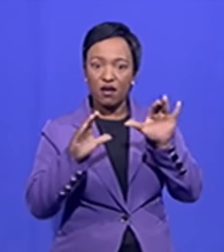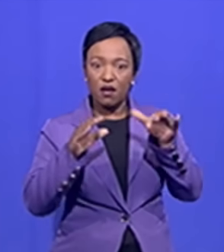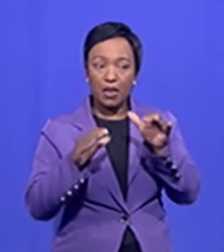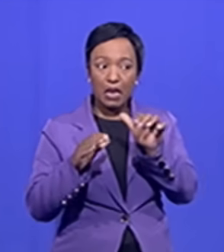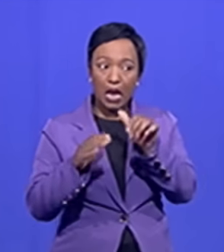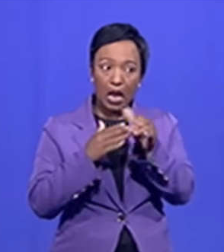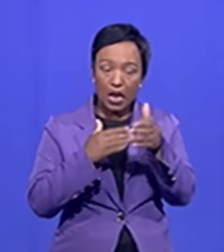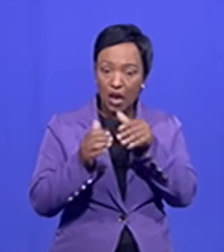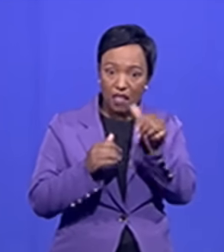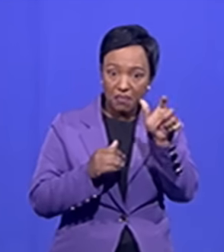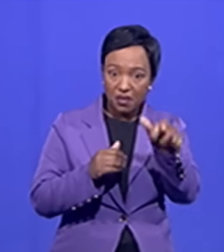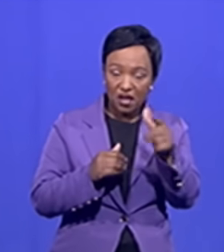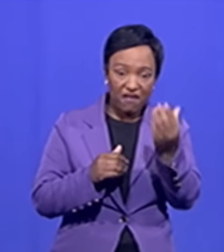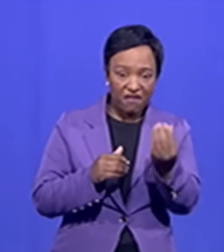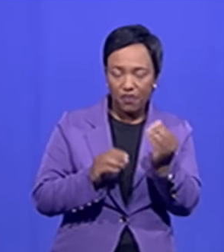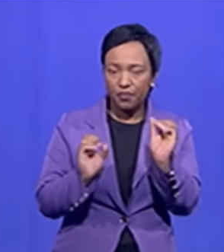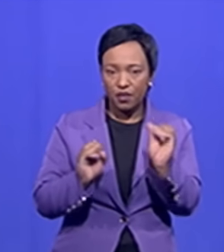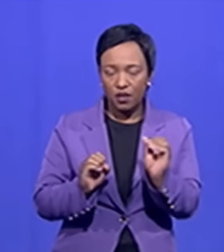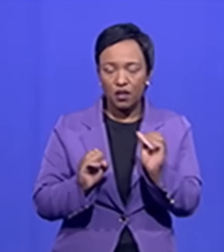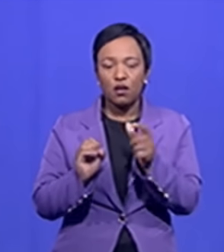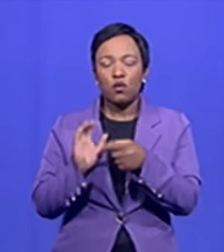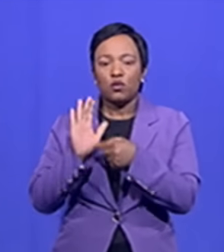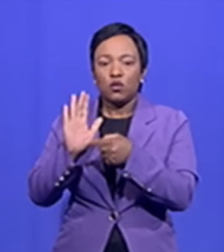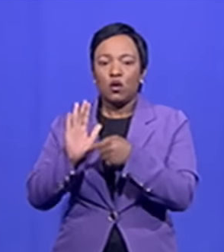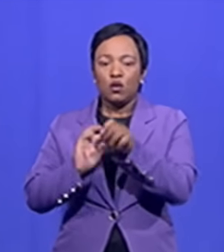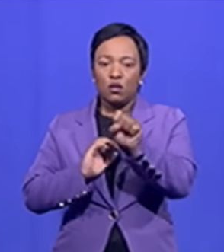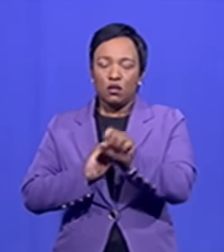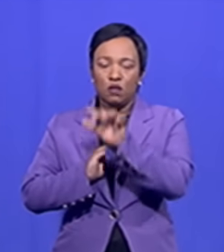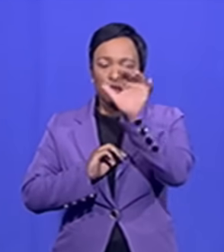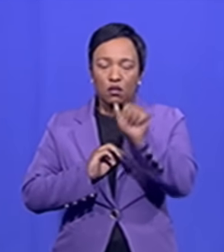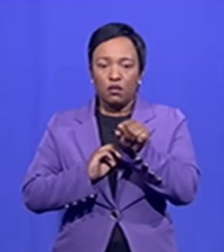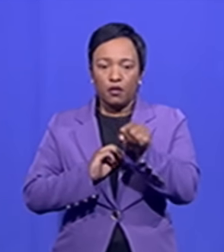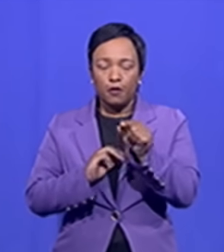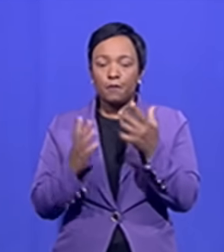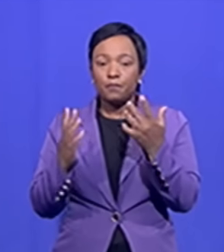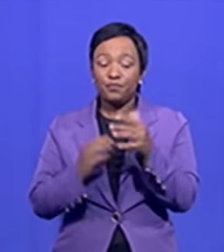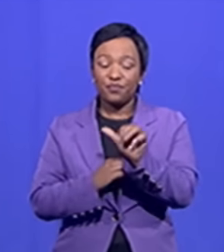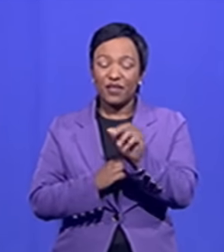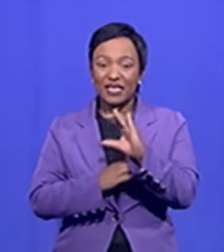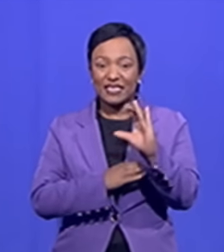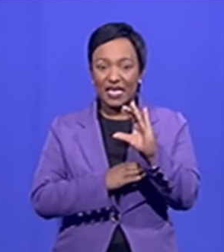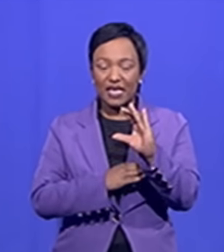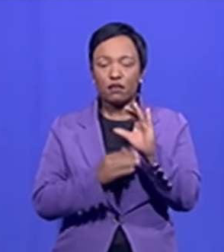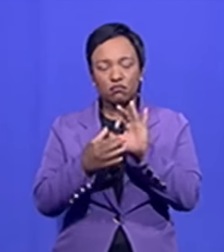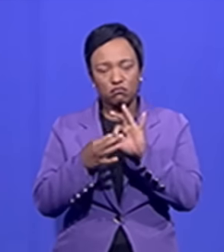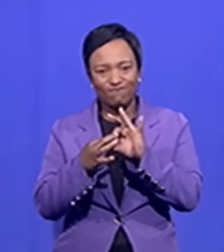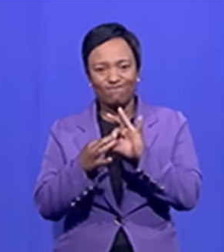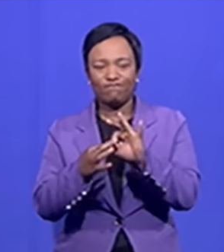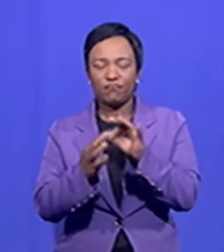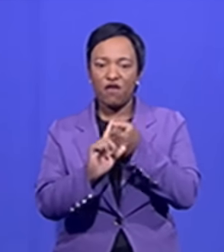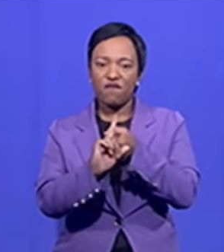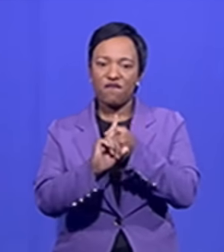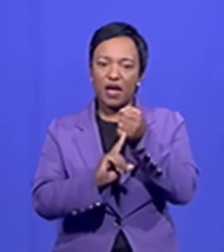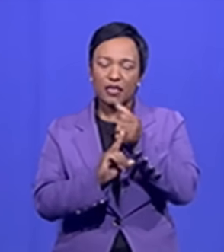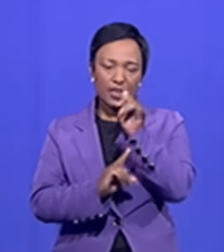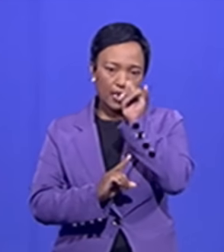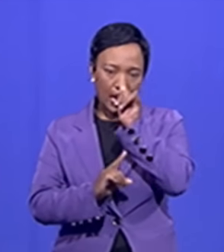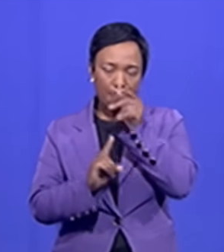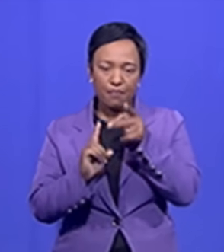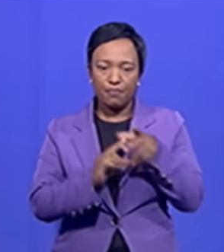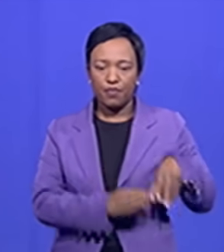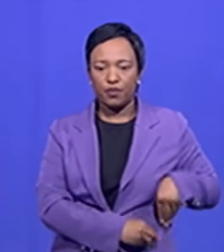this country. We will demonstrate to South Africans that the ANC is committed to the fight against crime and